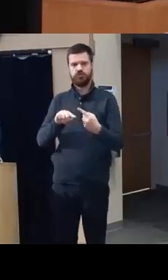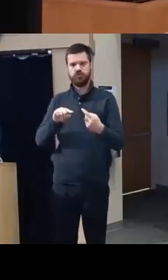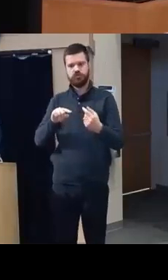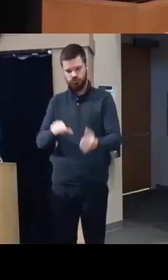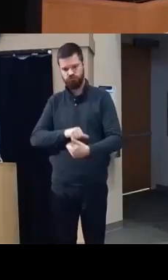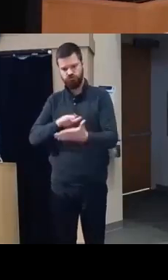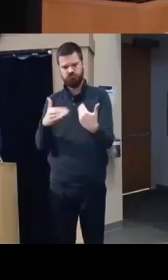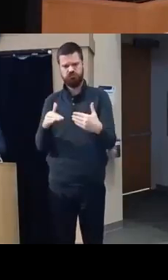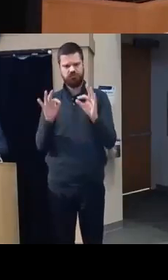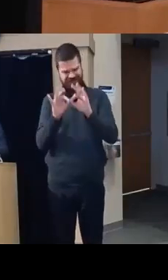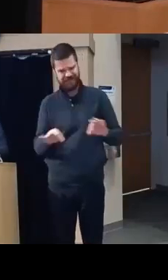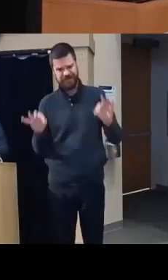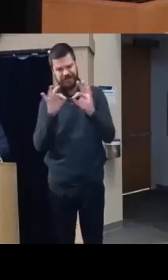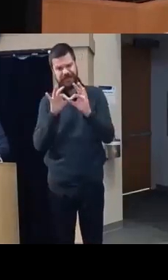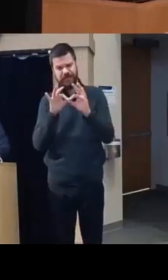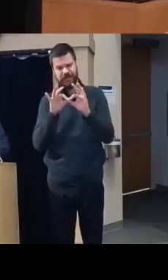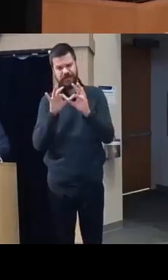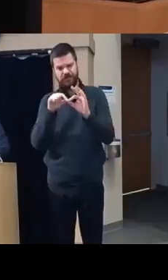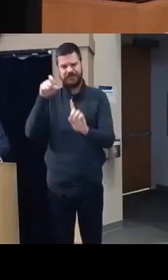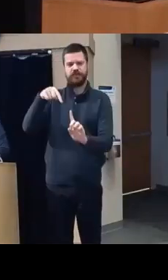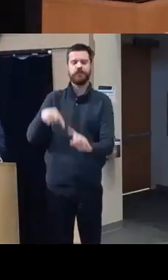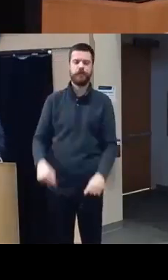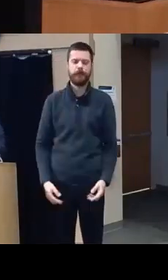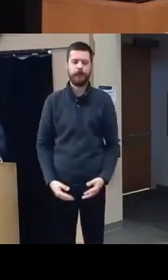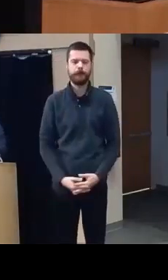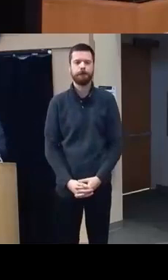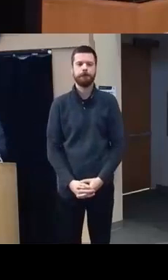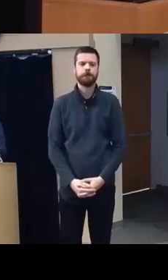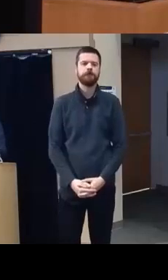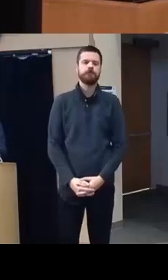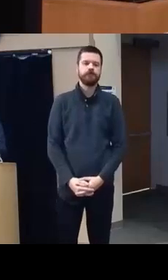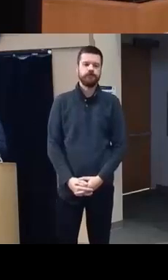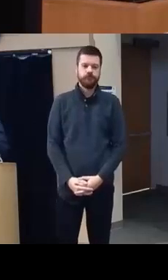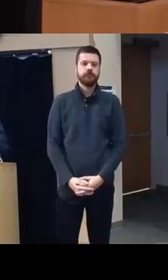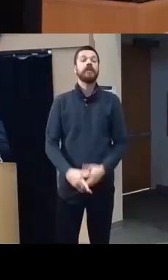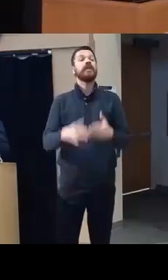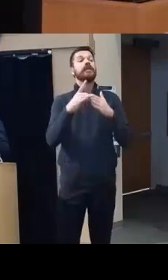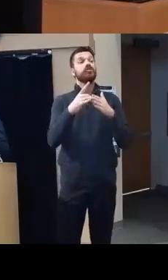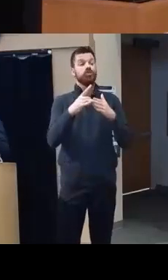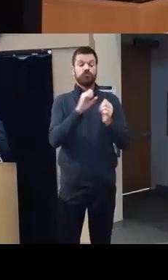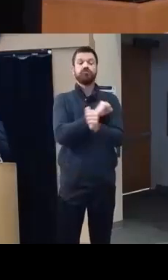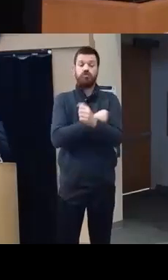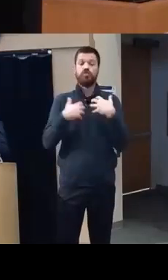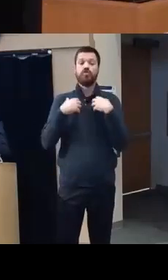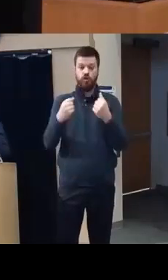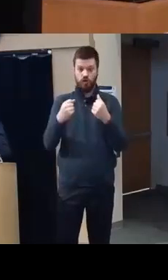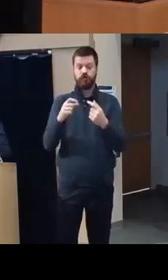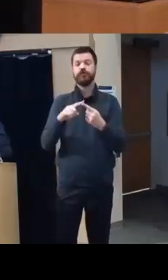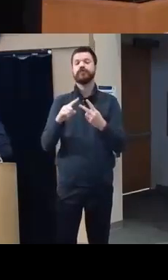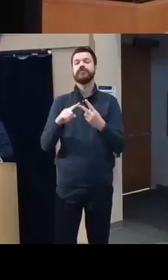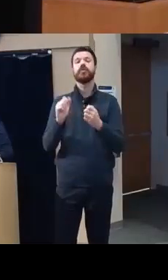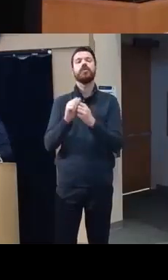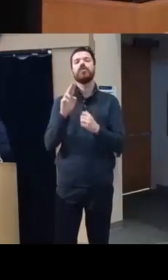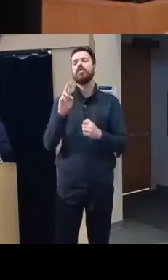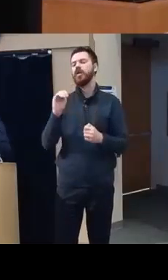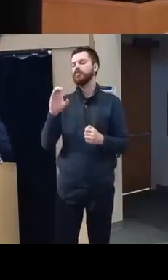this critical area of need? So leadership from Strong Recovery has been involved in the URMC overdose